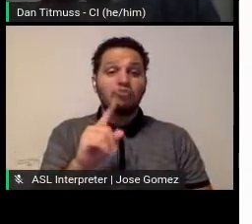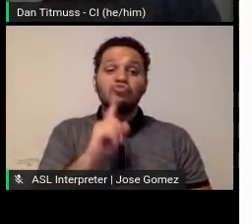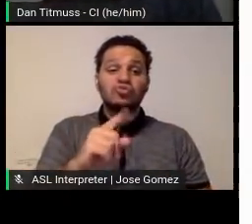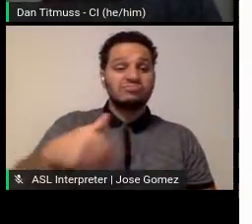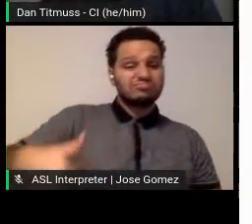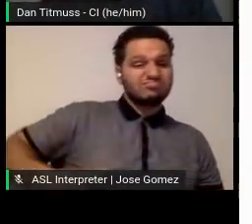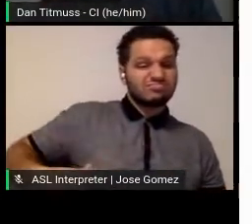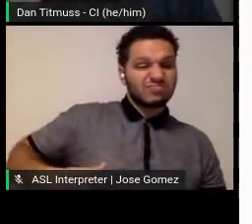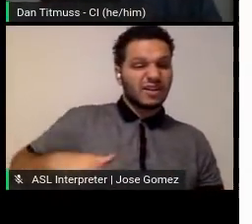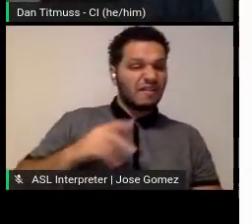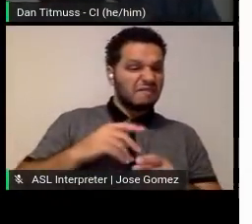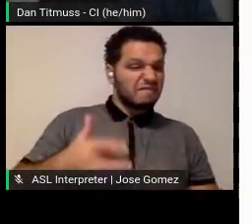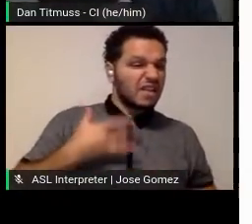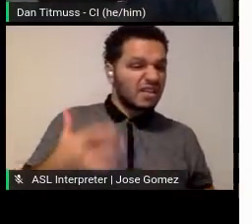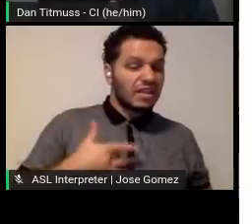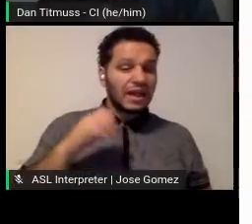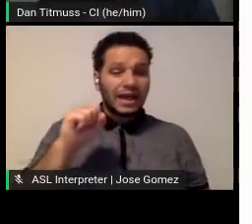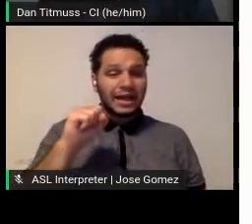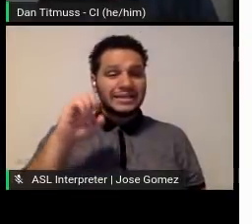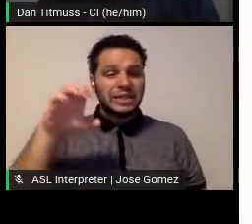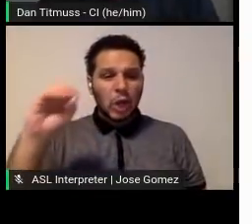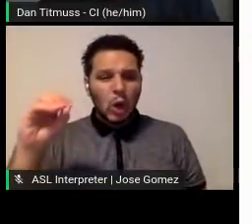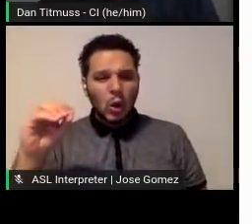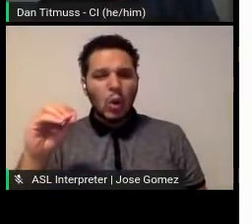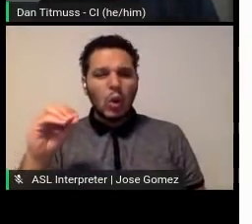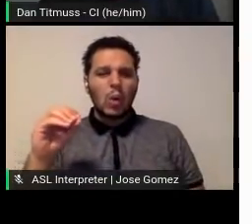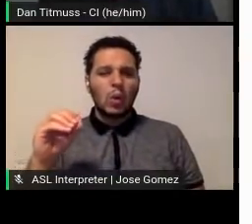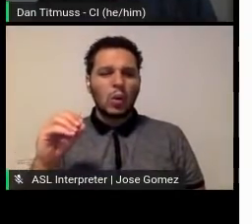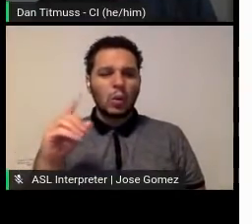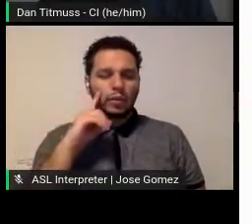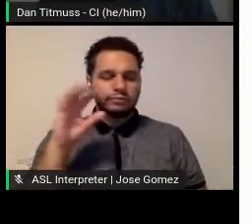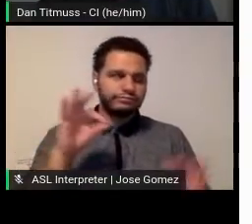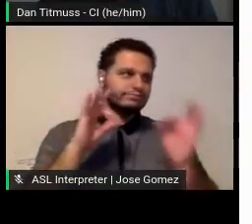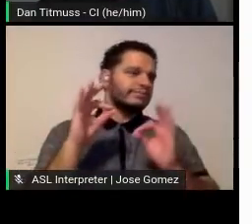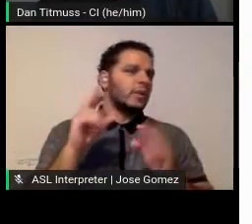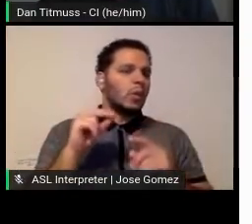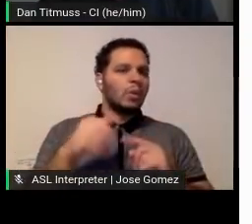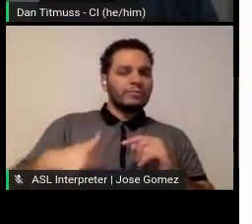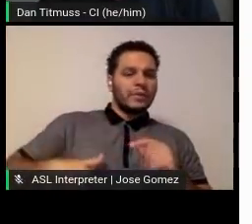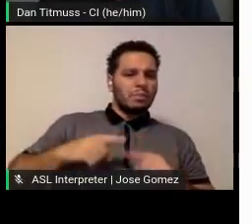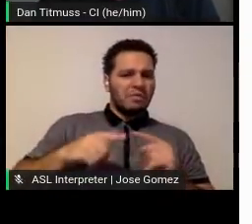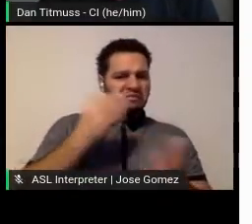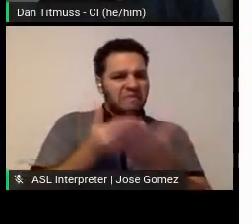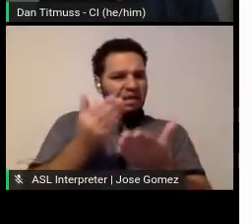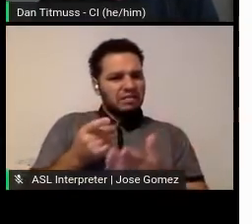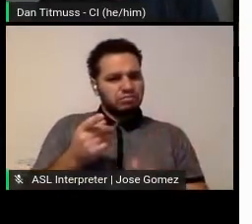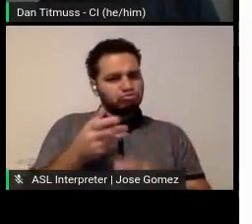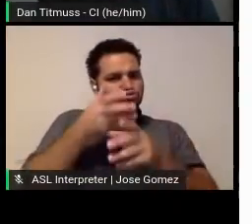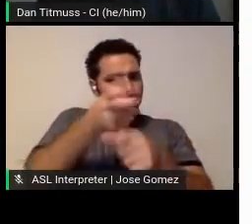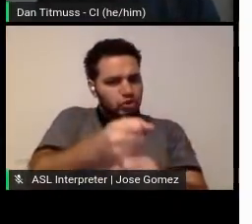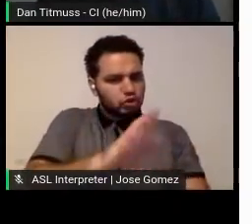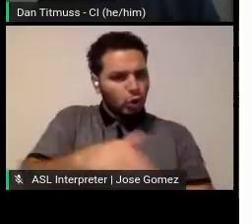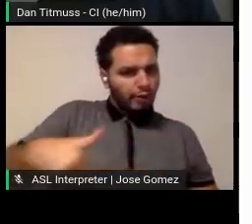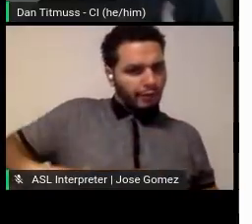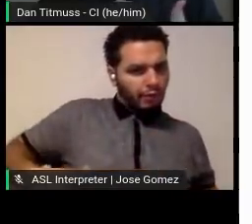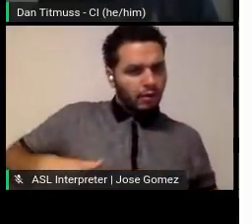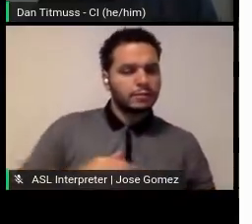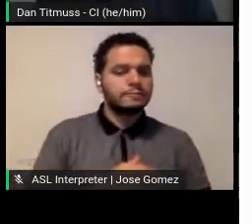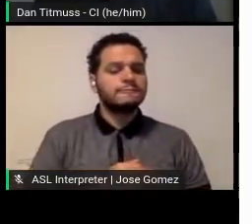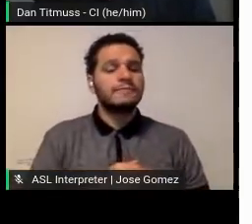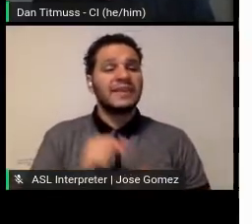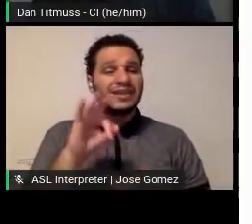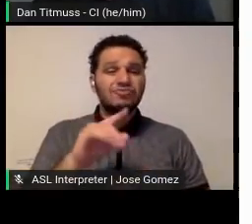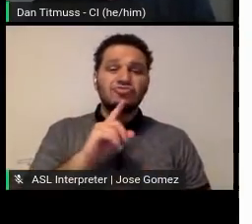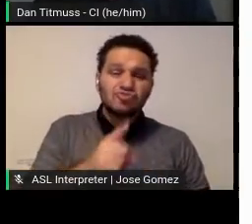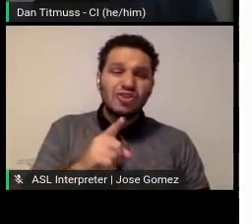SEO professionals will clutch their pearls at this while not admitting that it's still a valid thing to do and something they do. If it's a